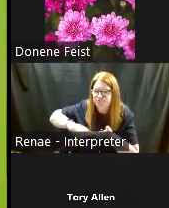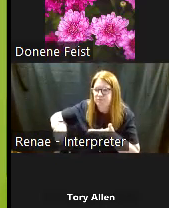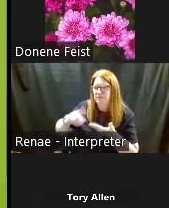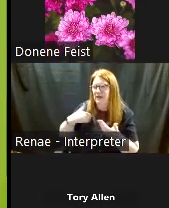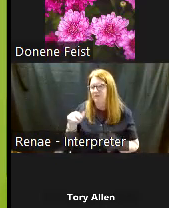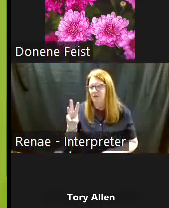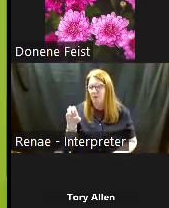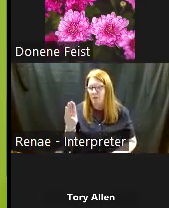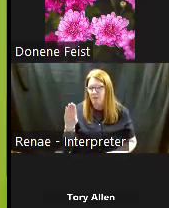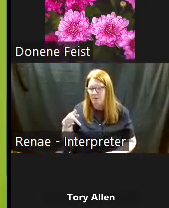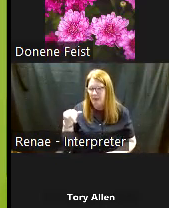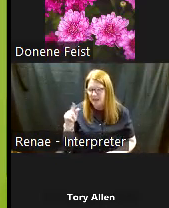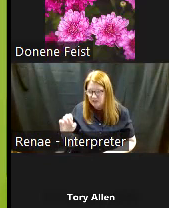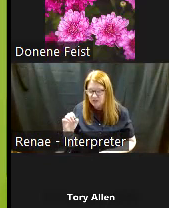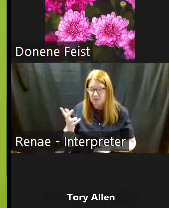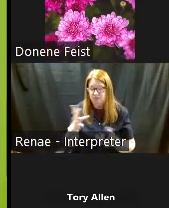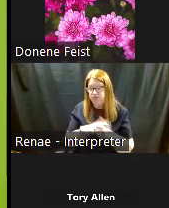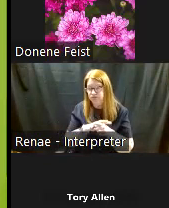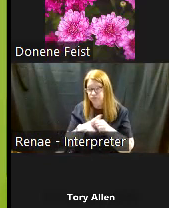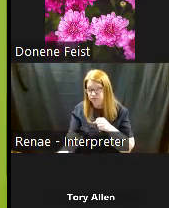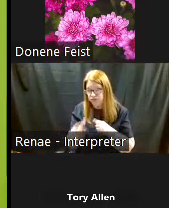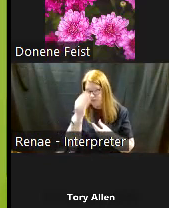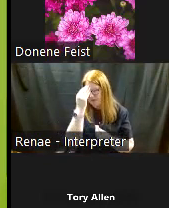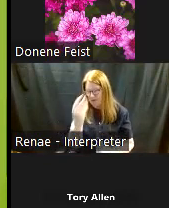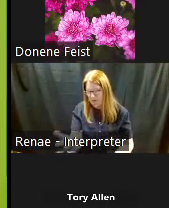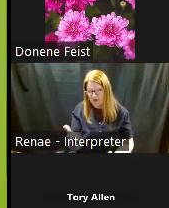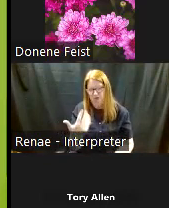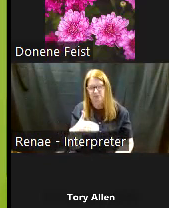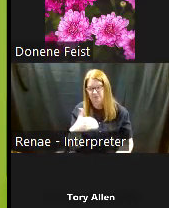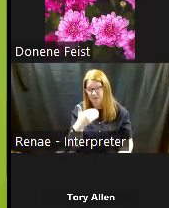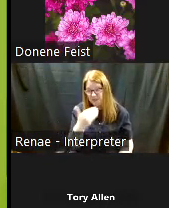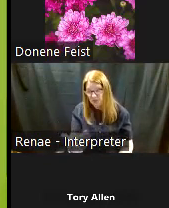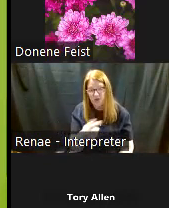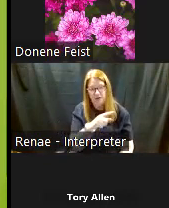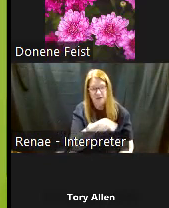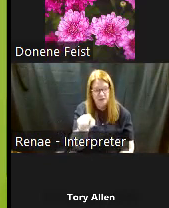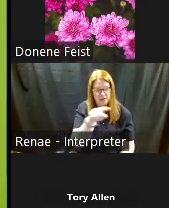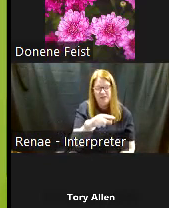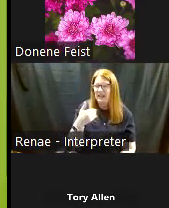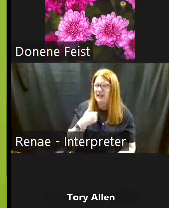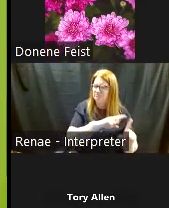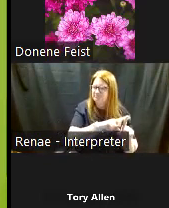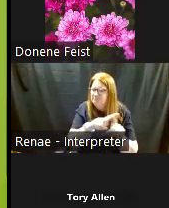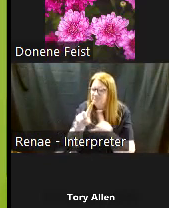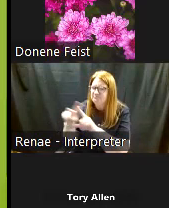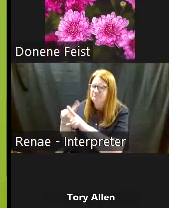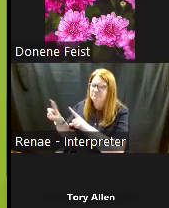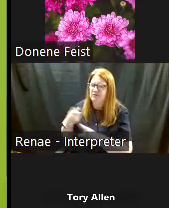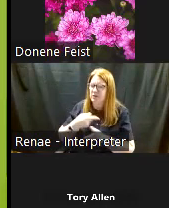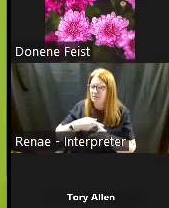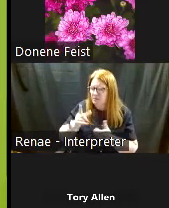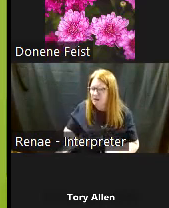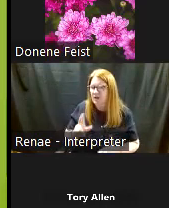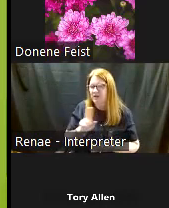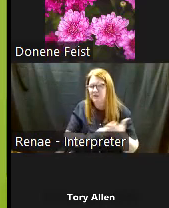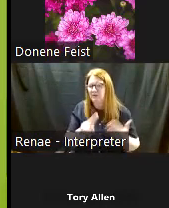and just a ton of really good information. The researchers recruited kind of a multidisciplinary team of professionals from the University